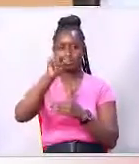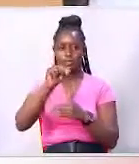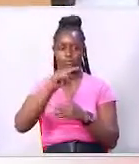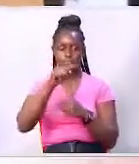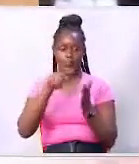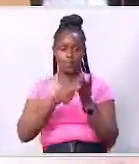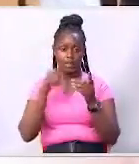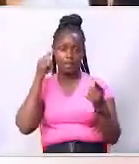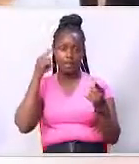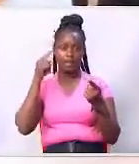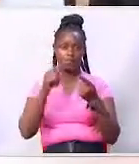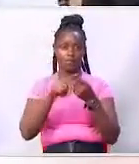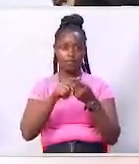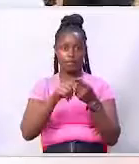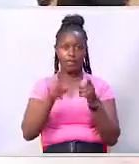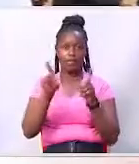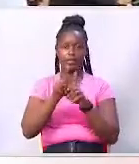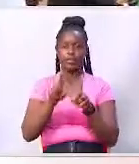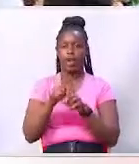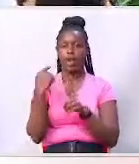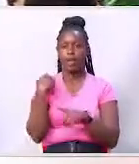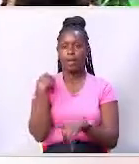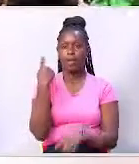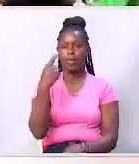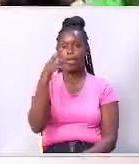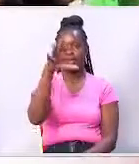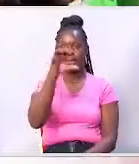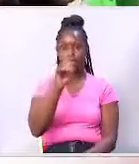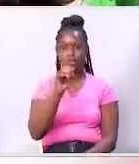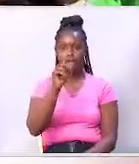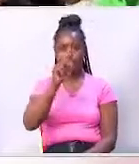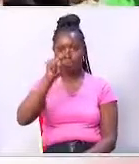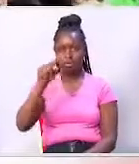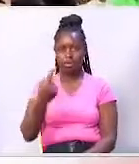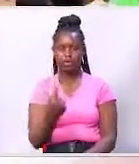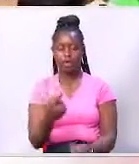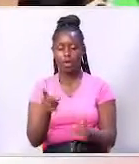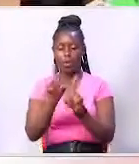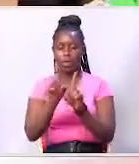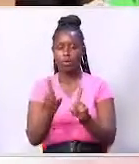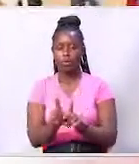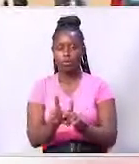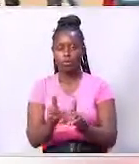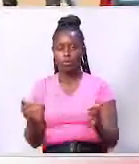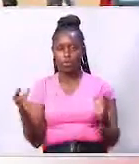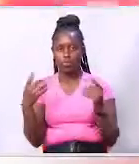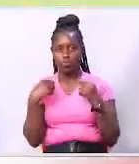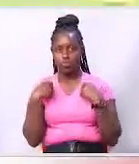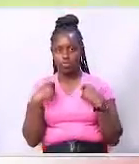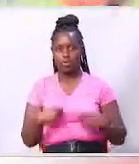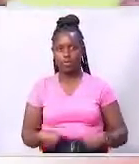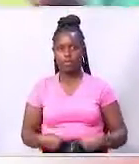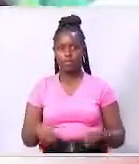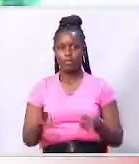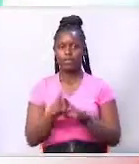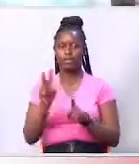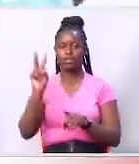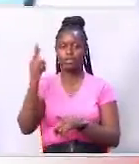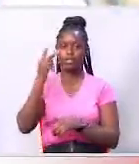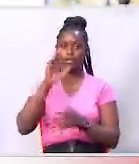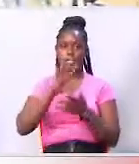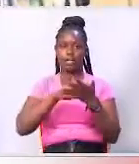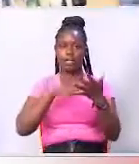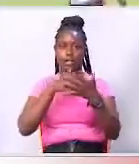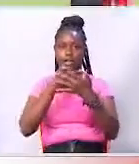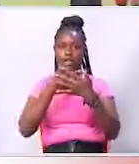will walk away with 50,000 shillings, a full team kit and a volleyball pitch net. Second and third place finished will be